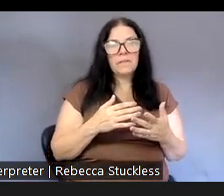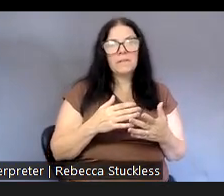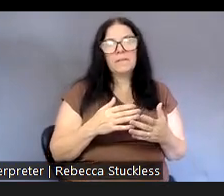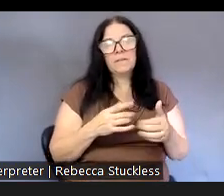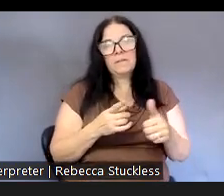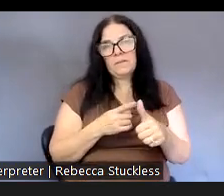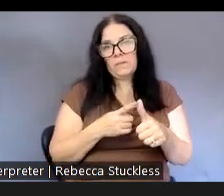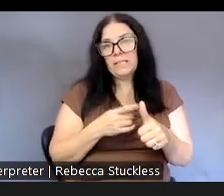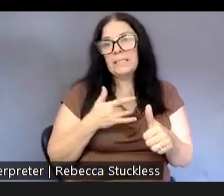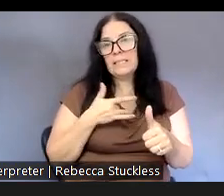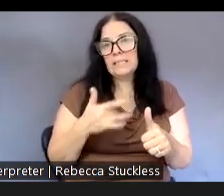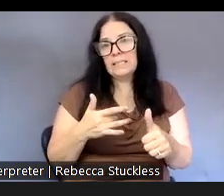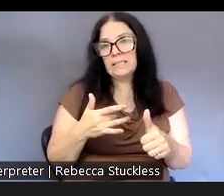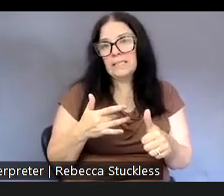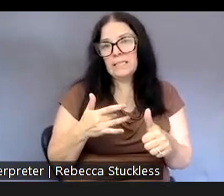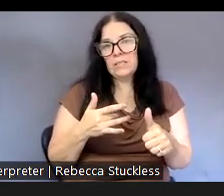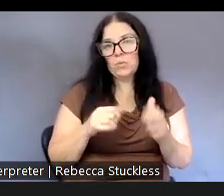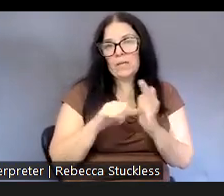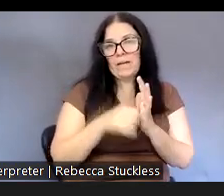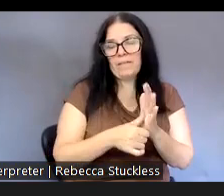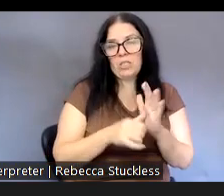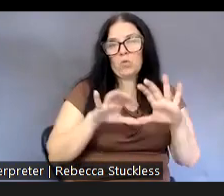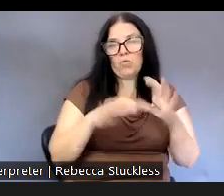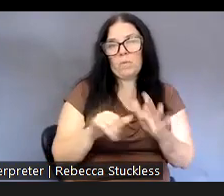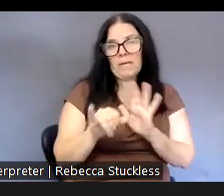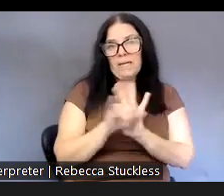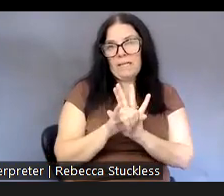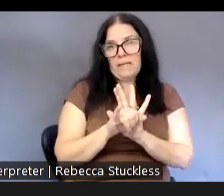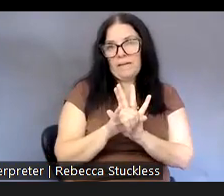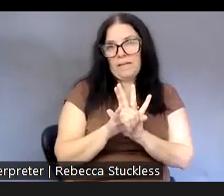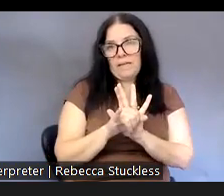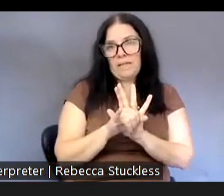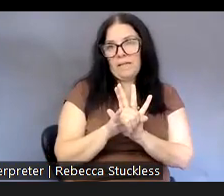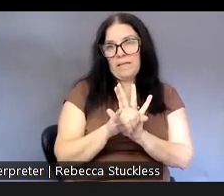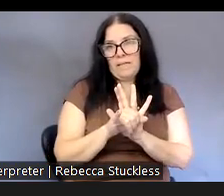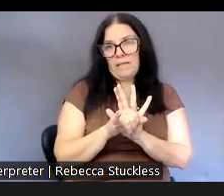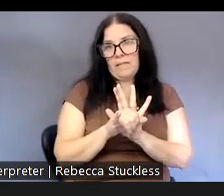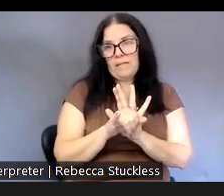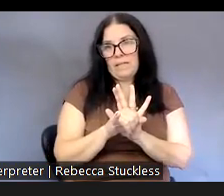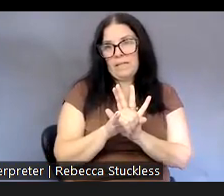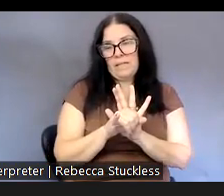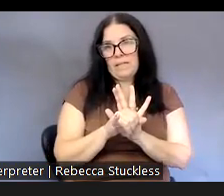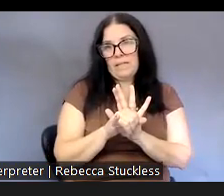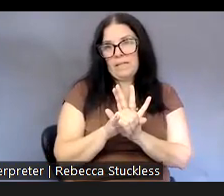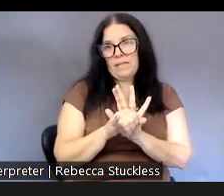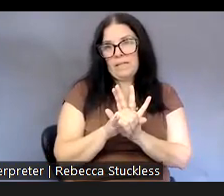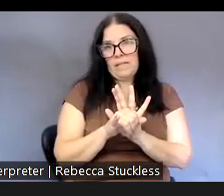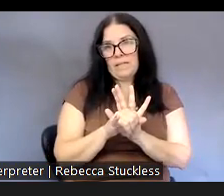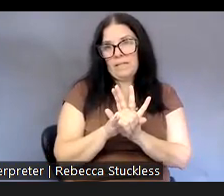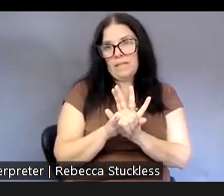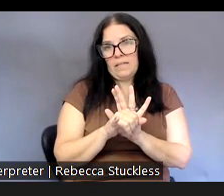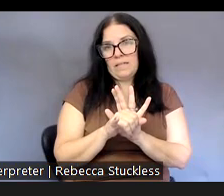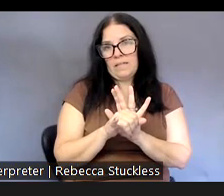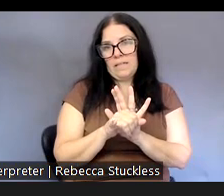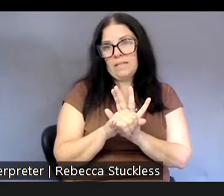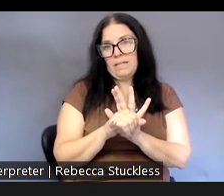tends to place an emphasis on group identification at the expense of individual factors and